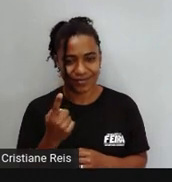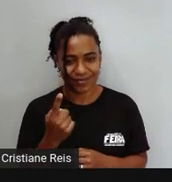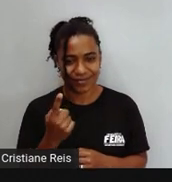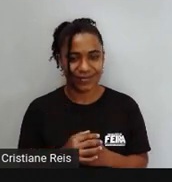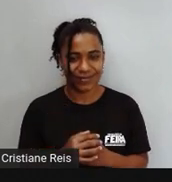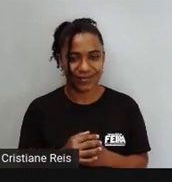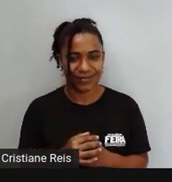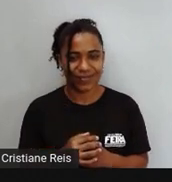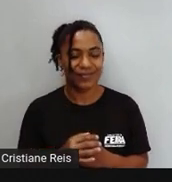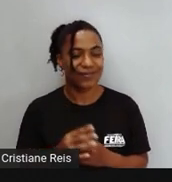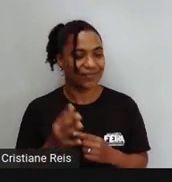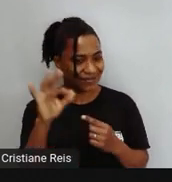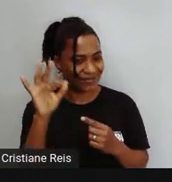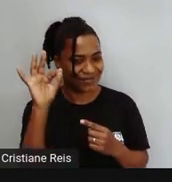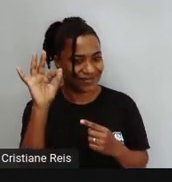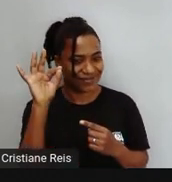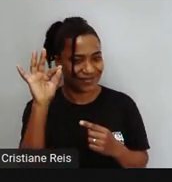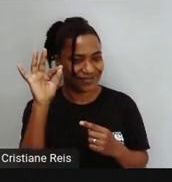let's go.